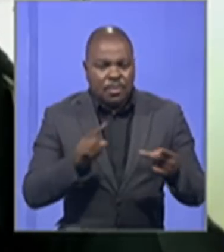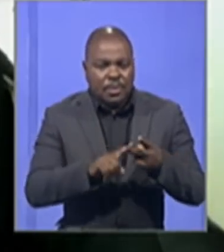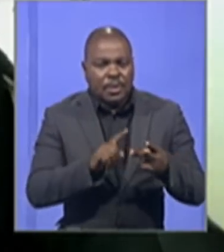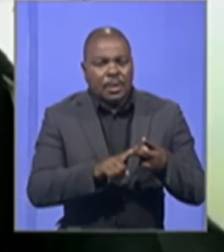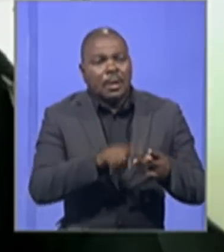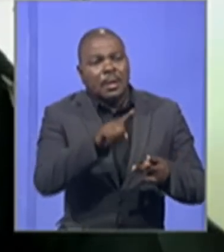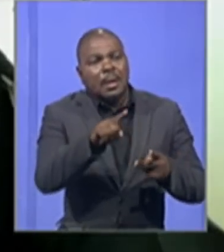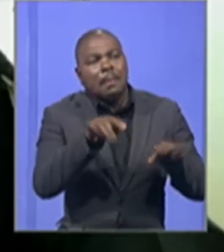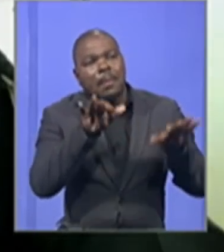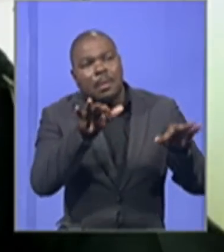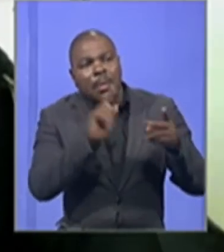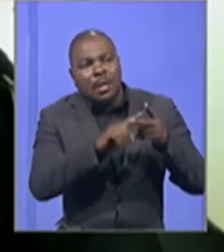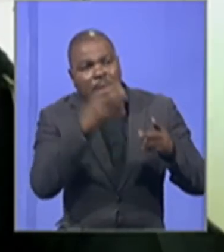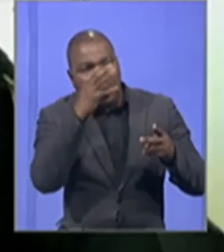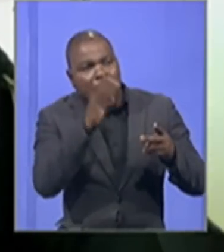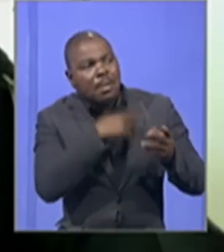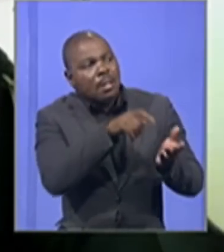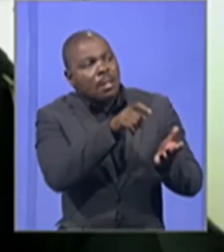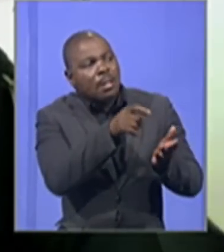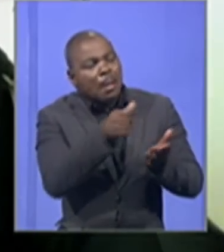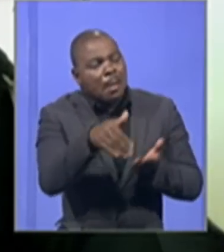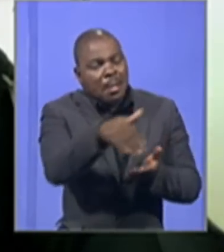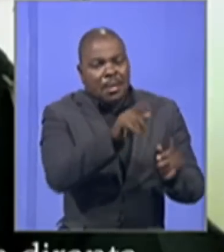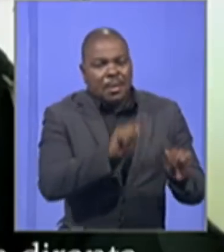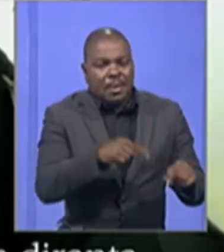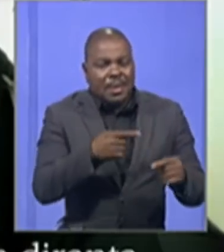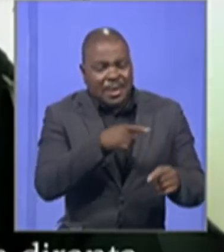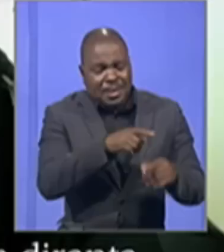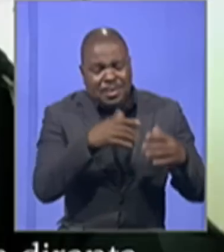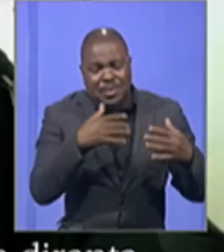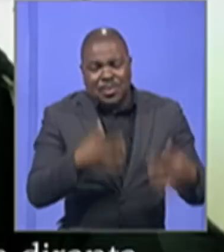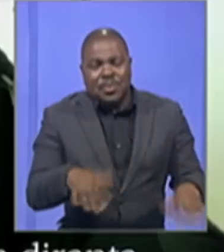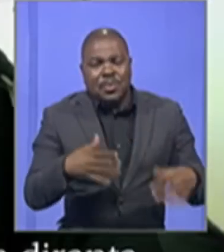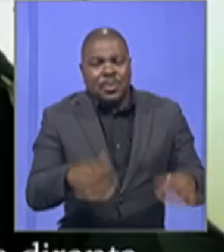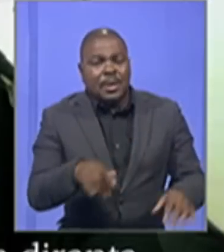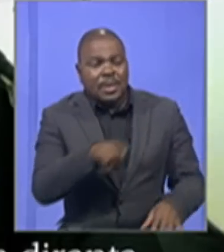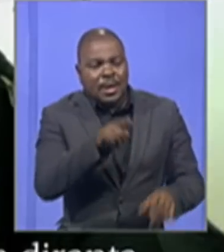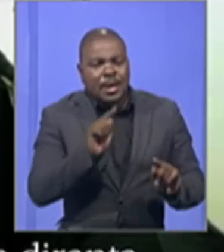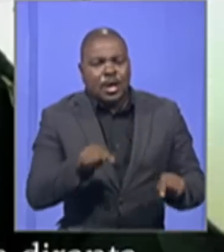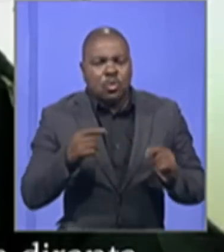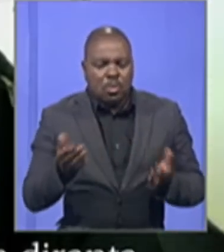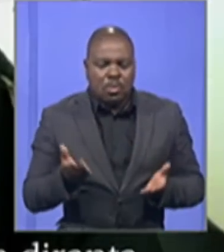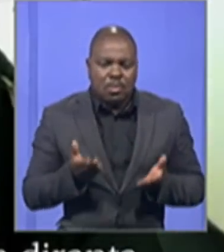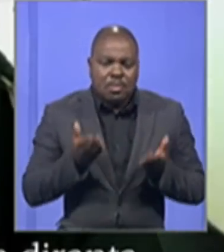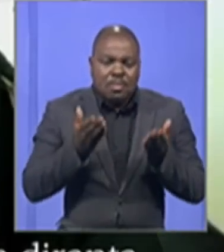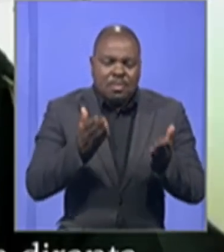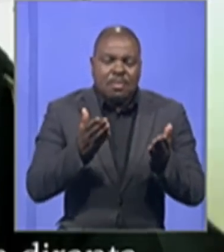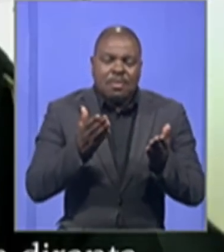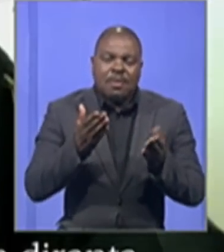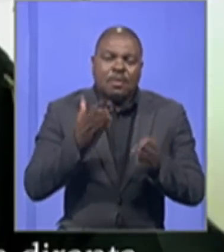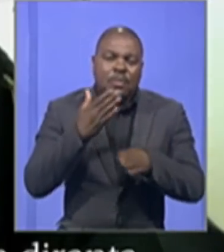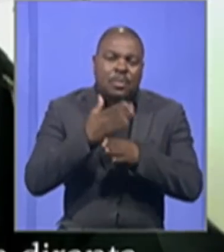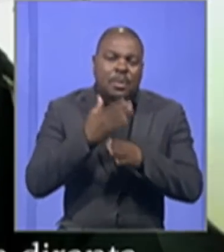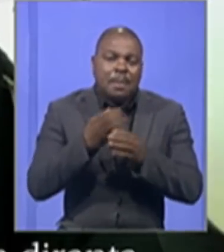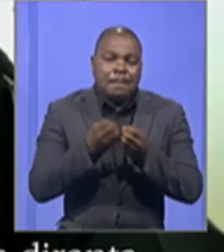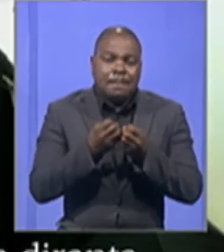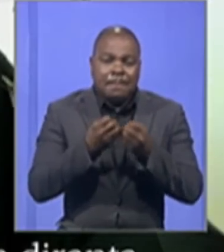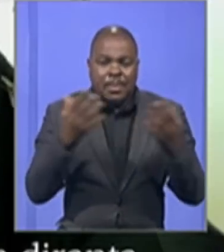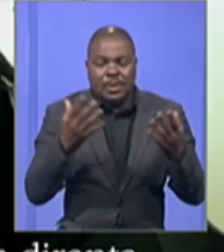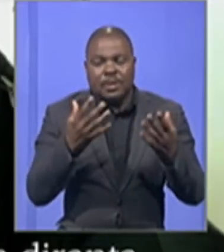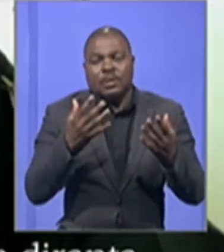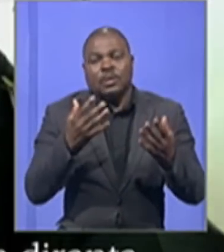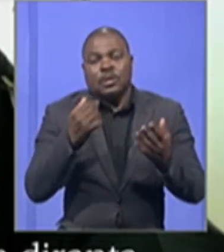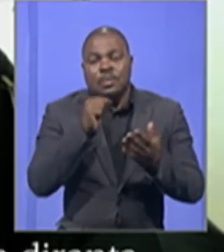also from government, it impacts on the municipality's ability to execute that plan, meaning extending the delivery